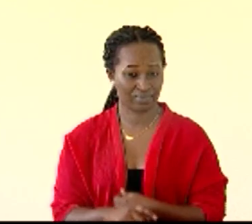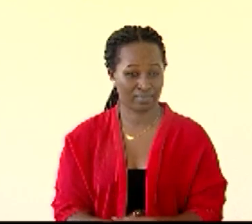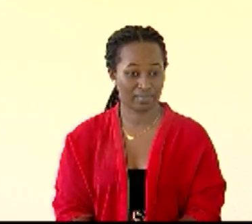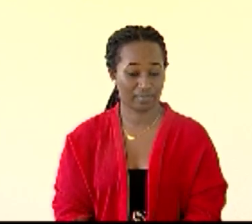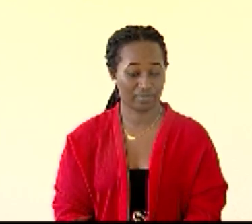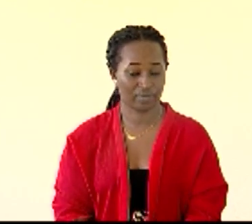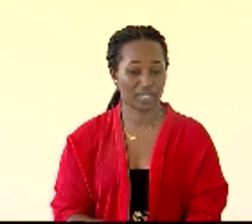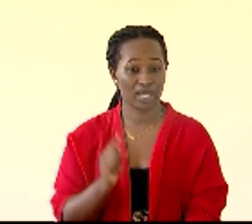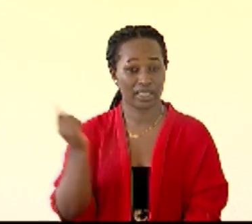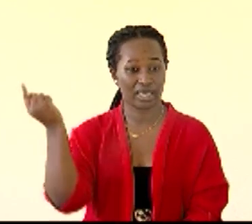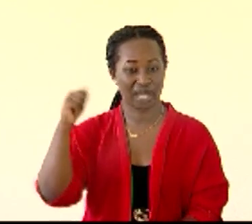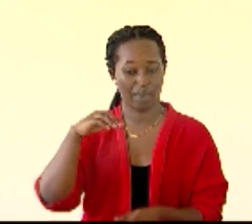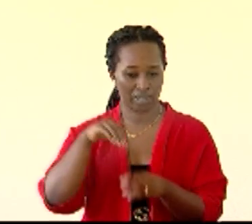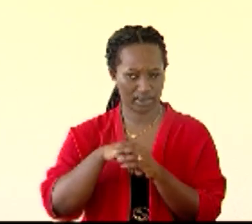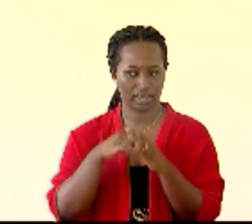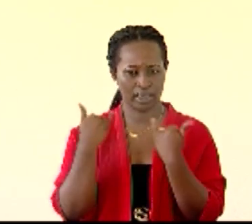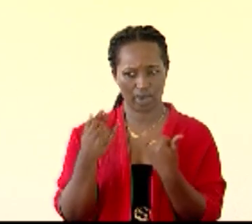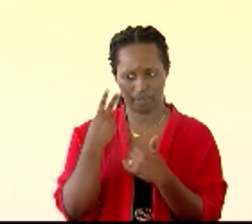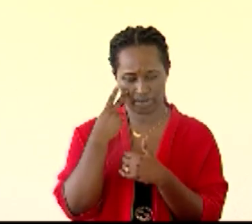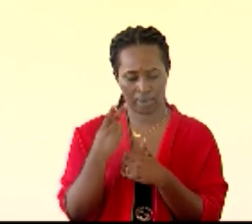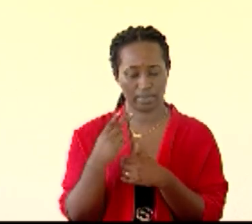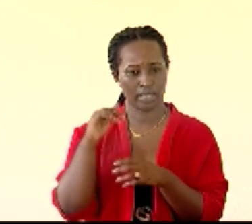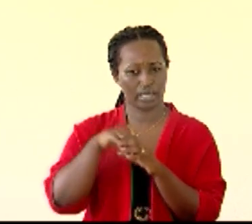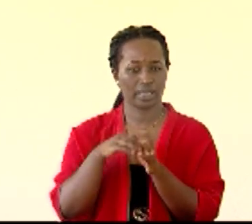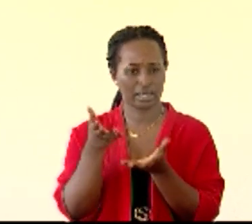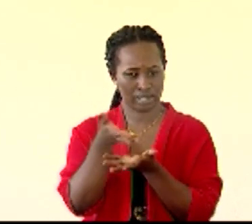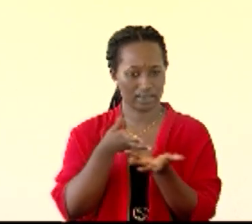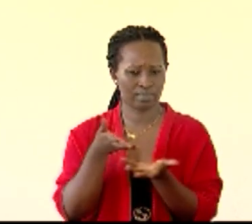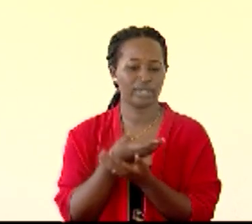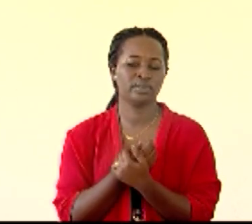The Calvin cycle, now check this, very common in assessment.